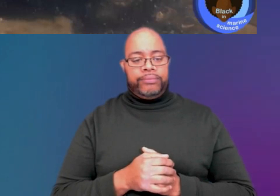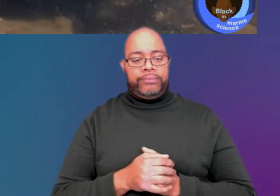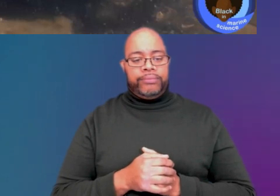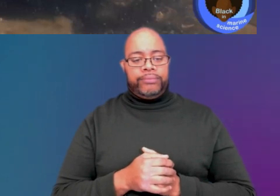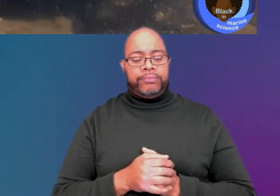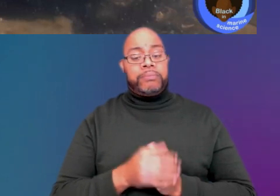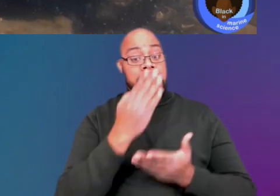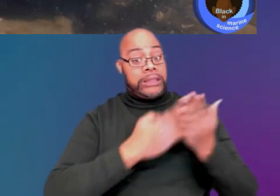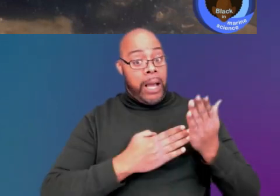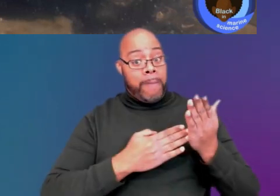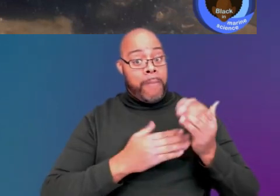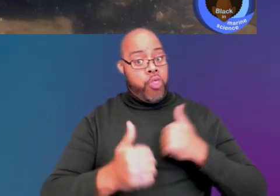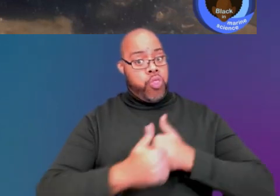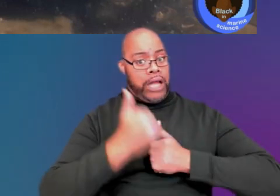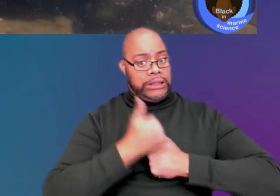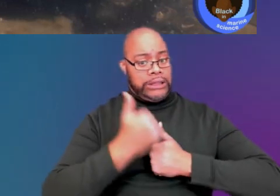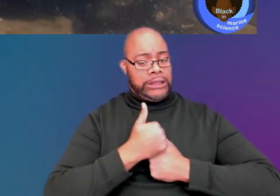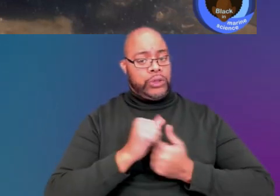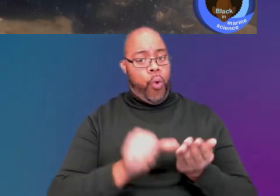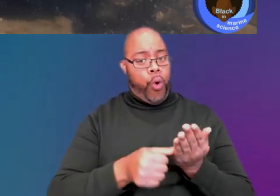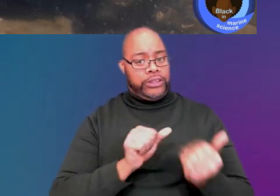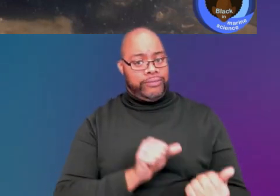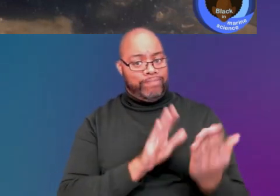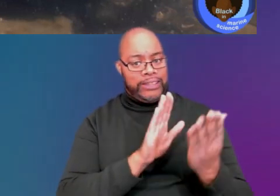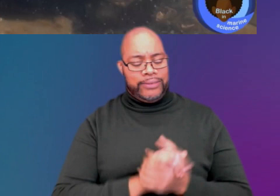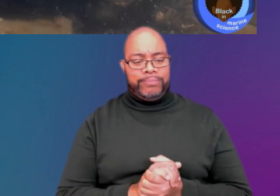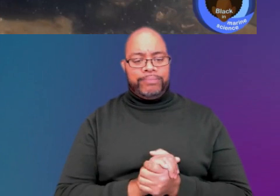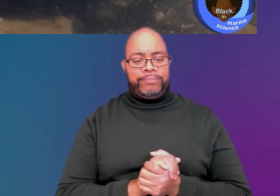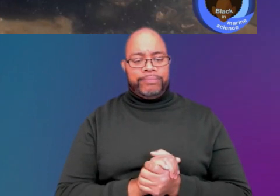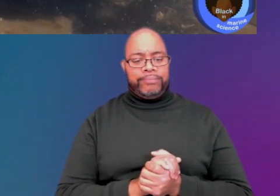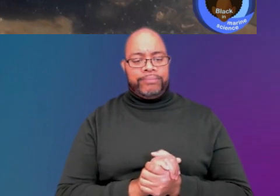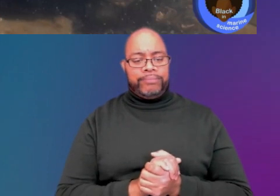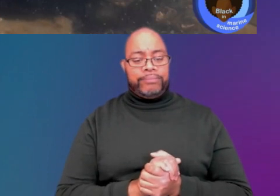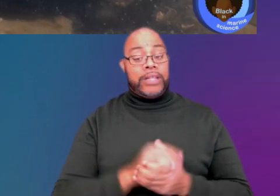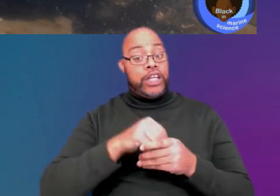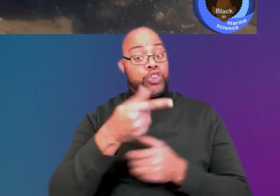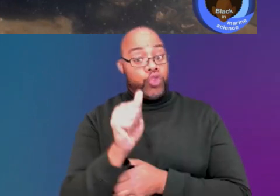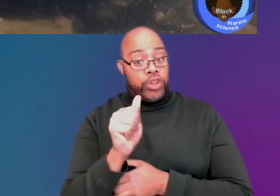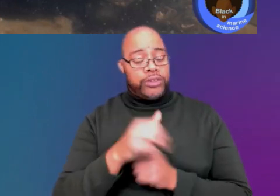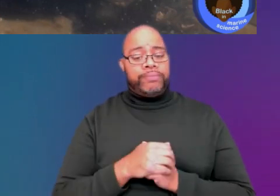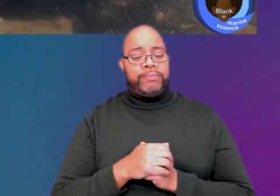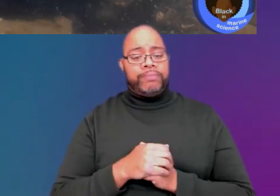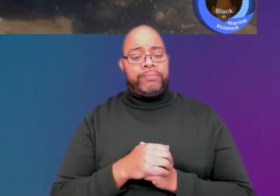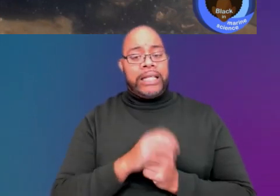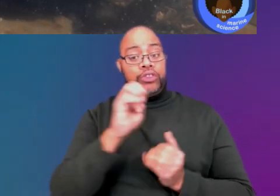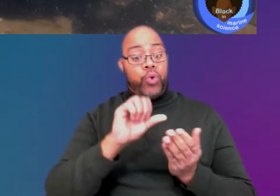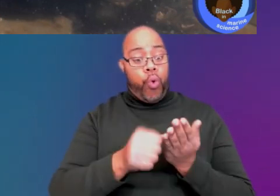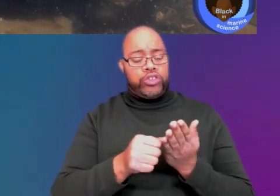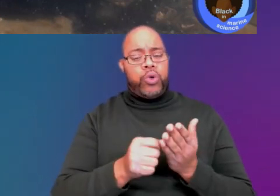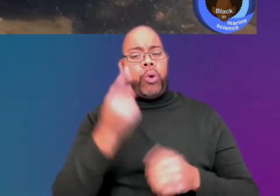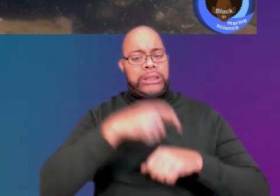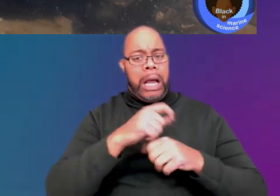Here are some of the threats oysters face. In Georgia, eastern oysters were once